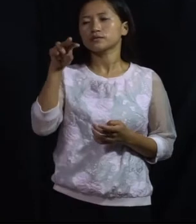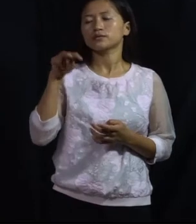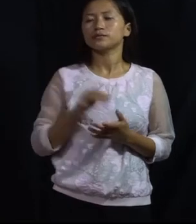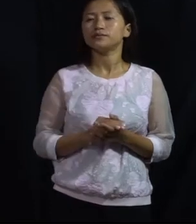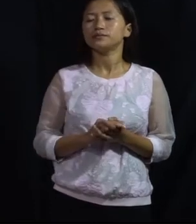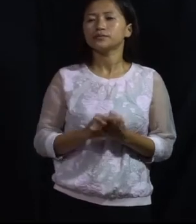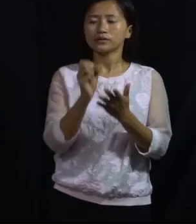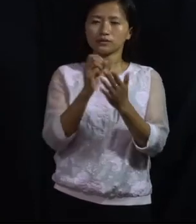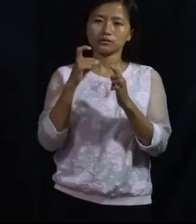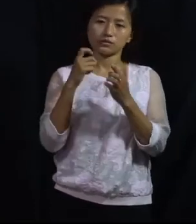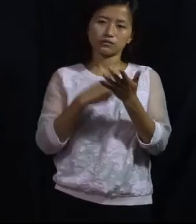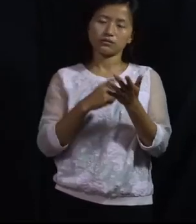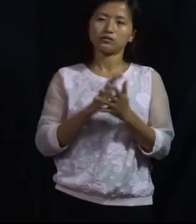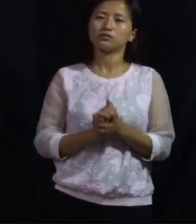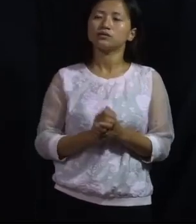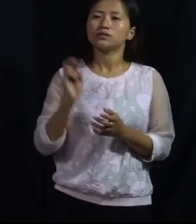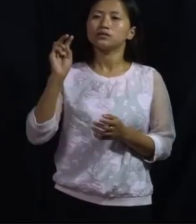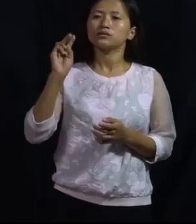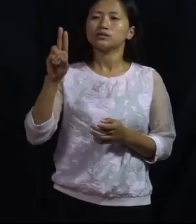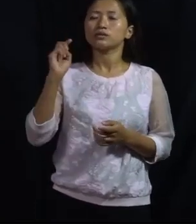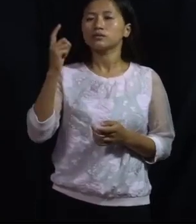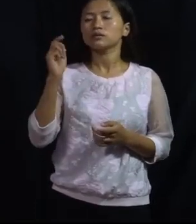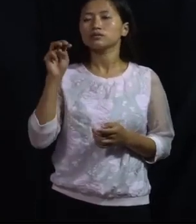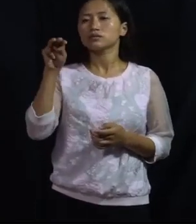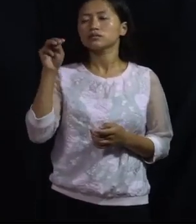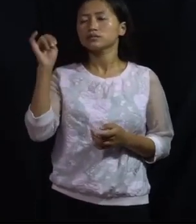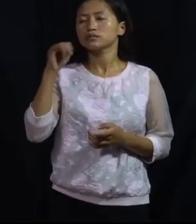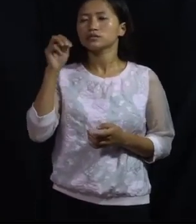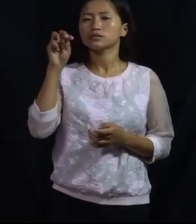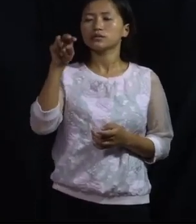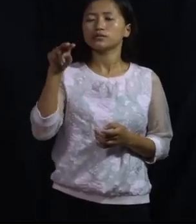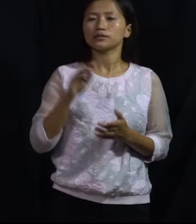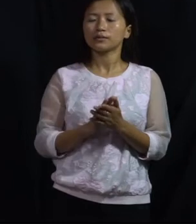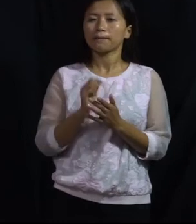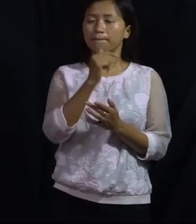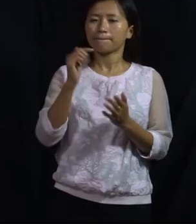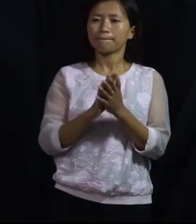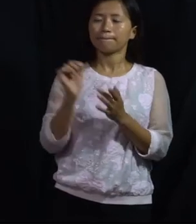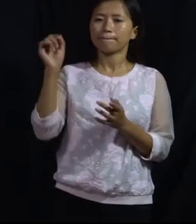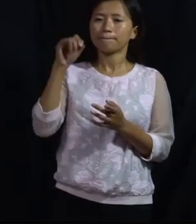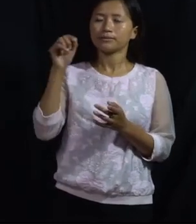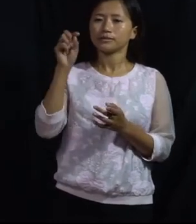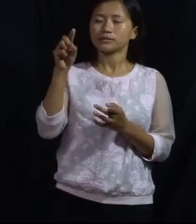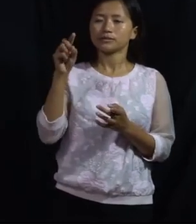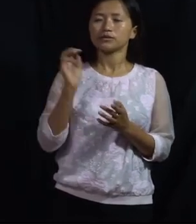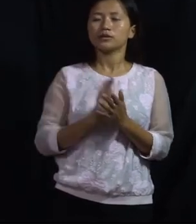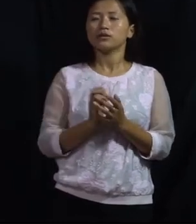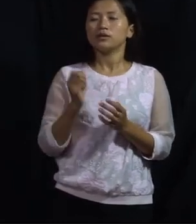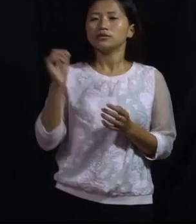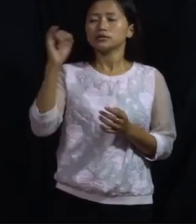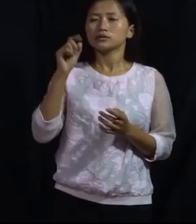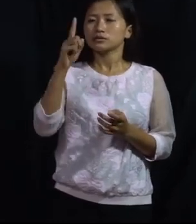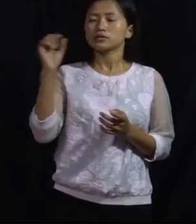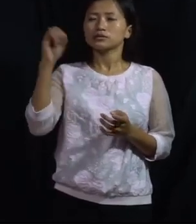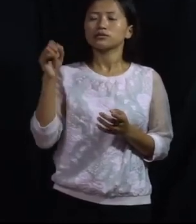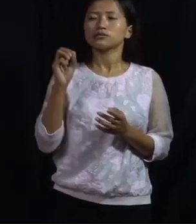it is creditors 21,600 minus 5,400, 16,200 now,